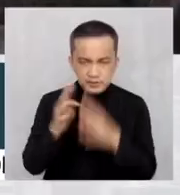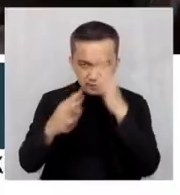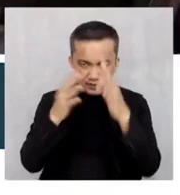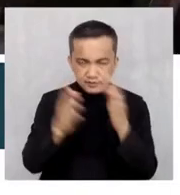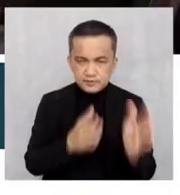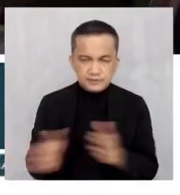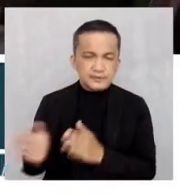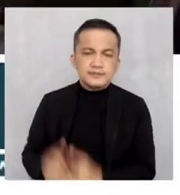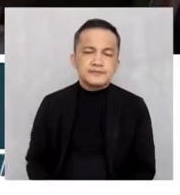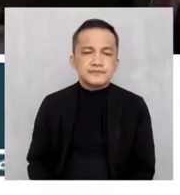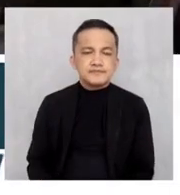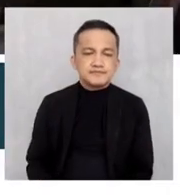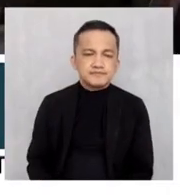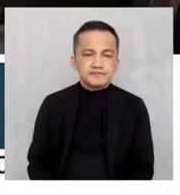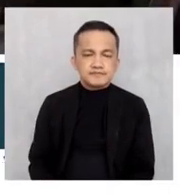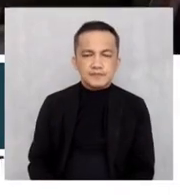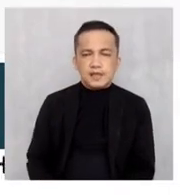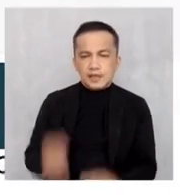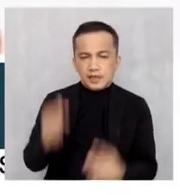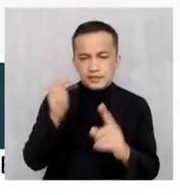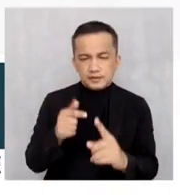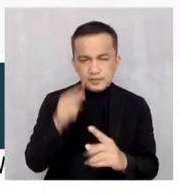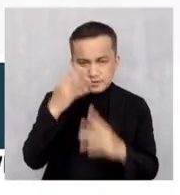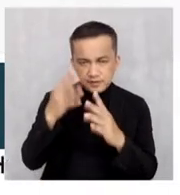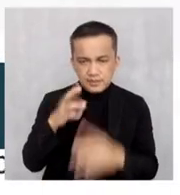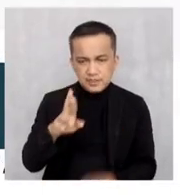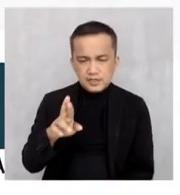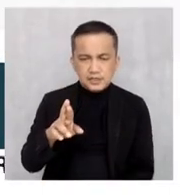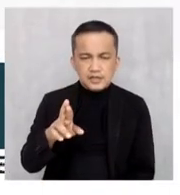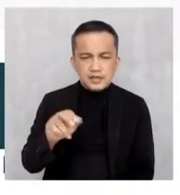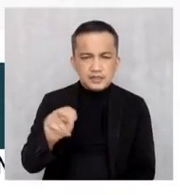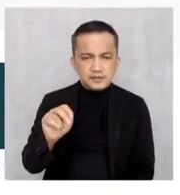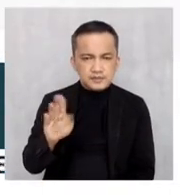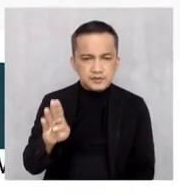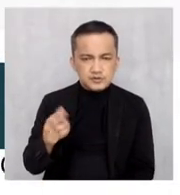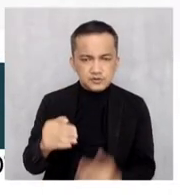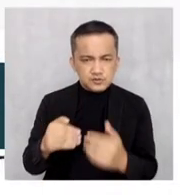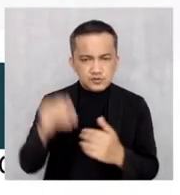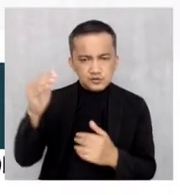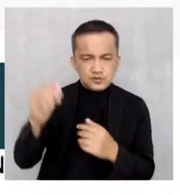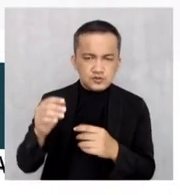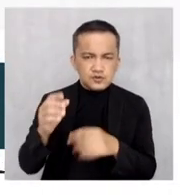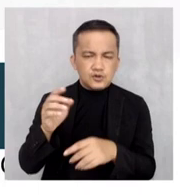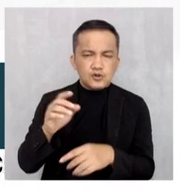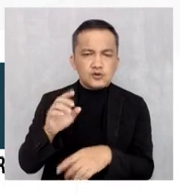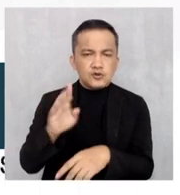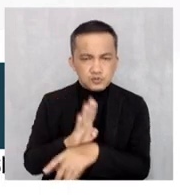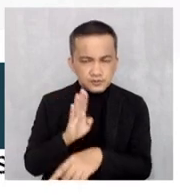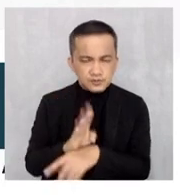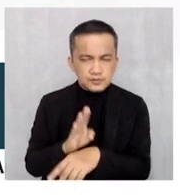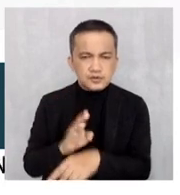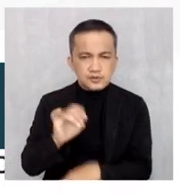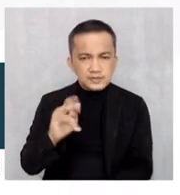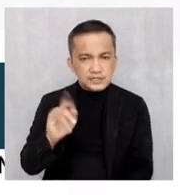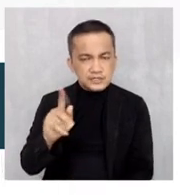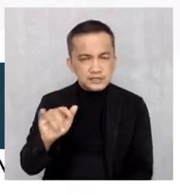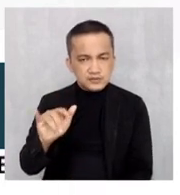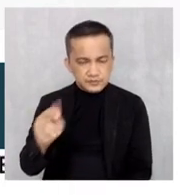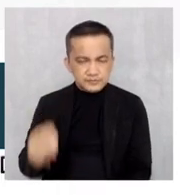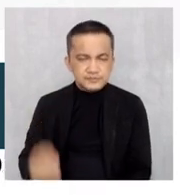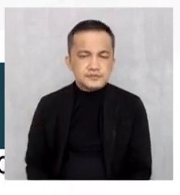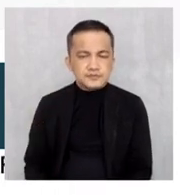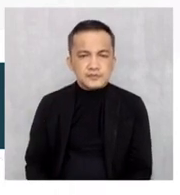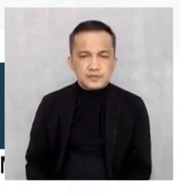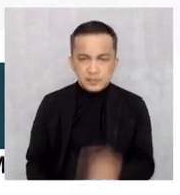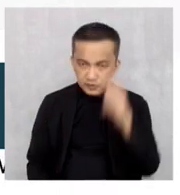The innovation agenda goes from R&D or ideation all the way up to commercialization, right? The theory